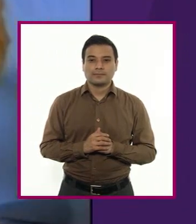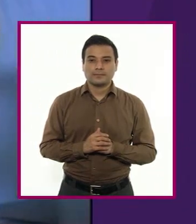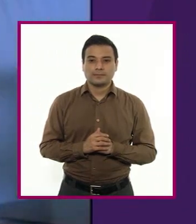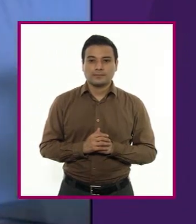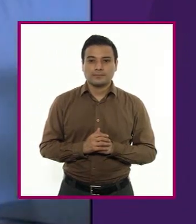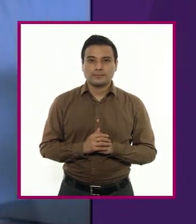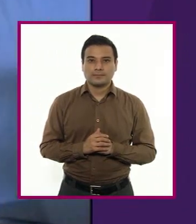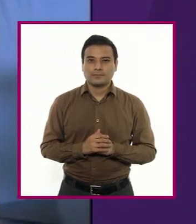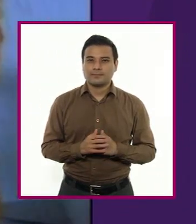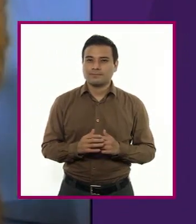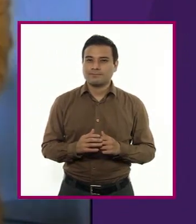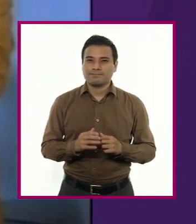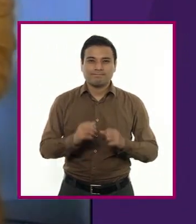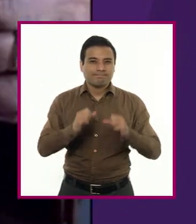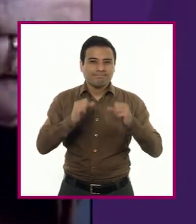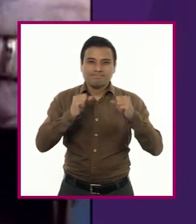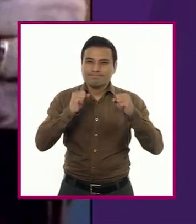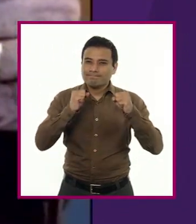This is great.